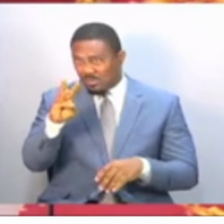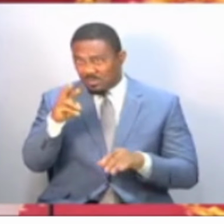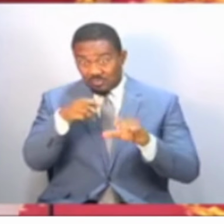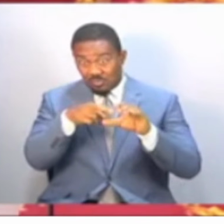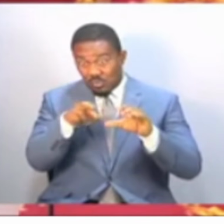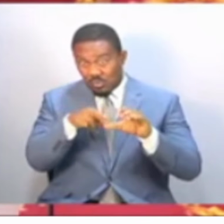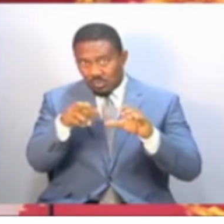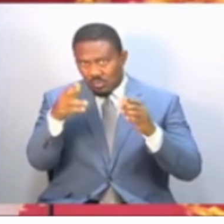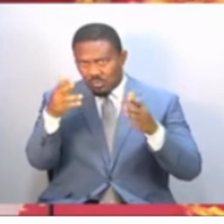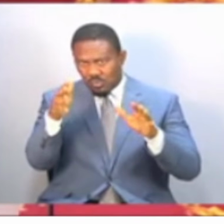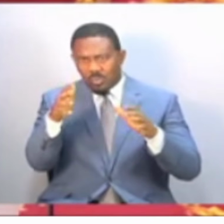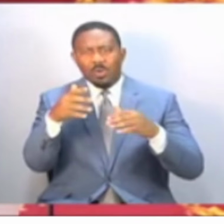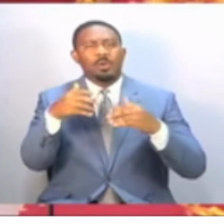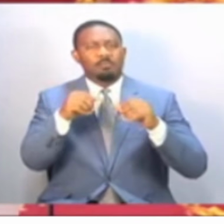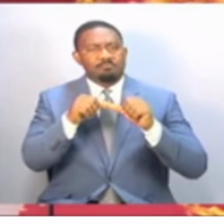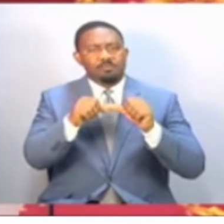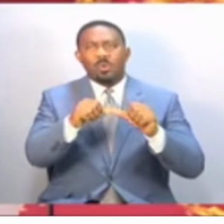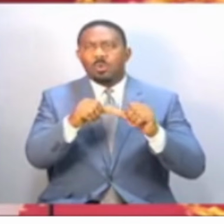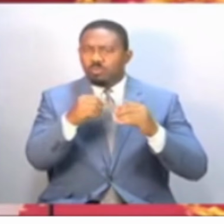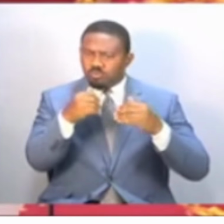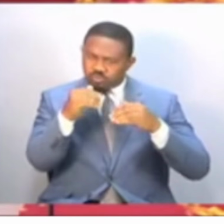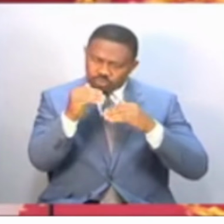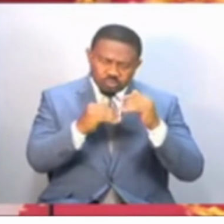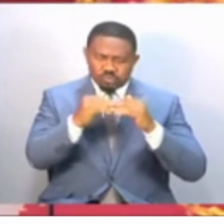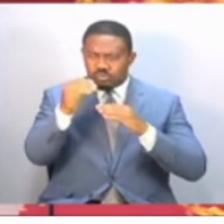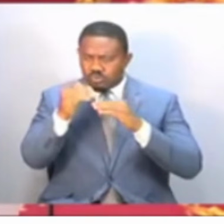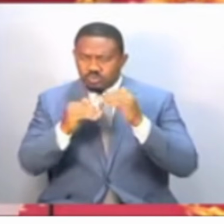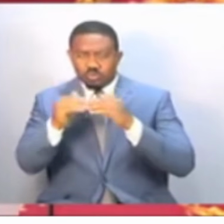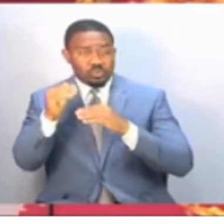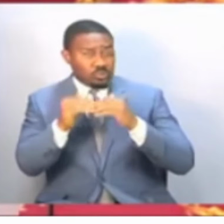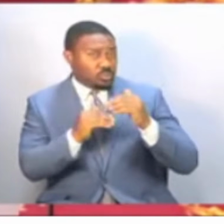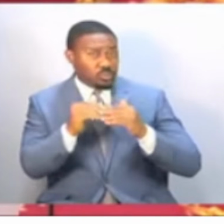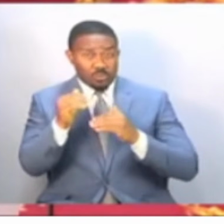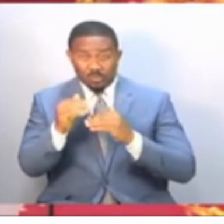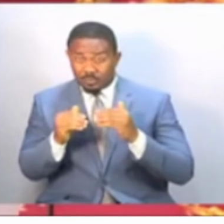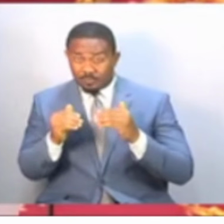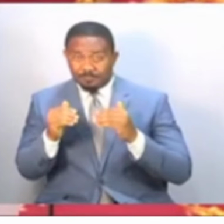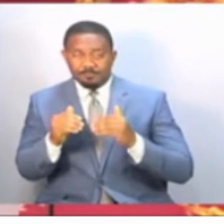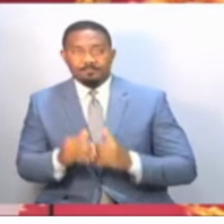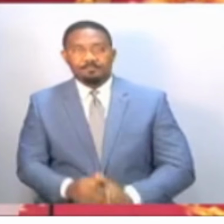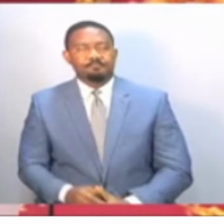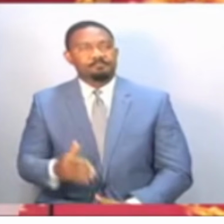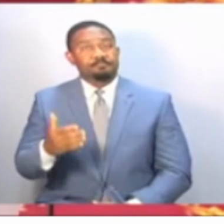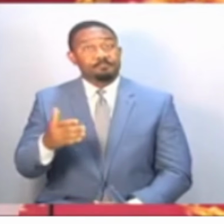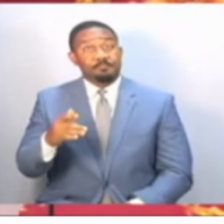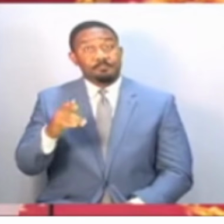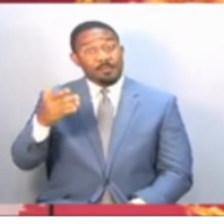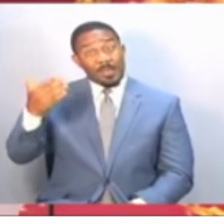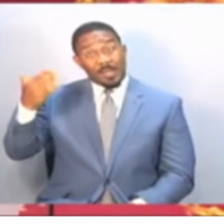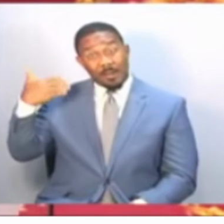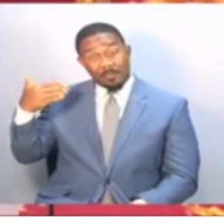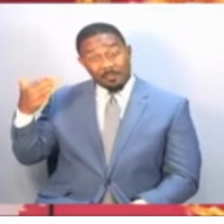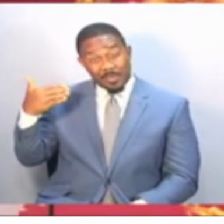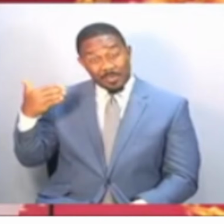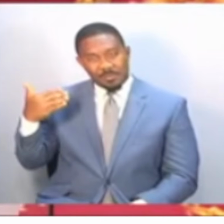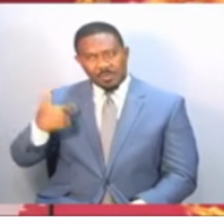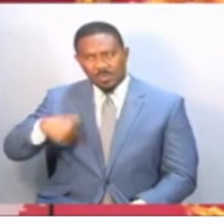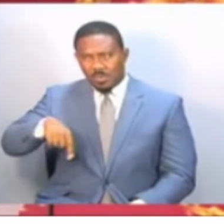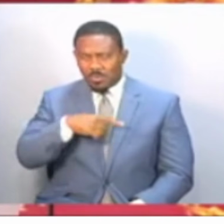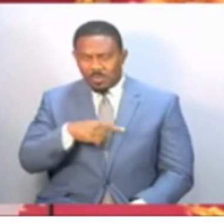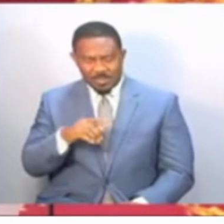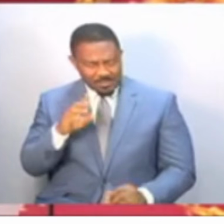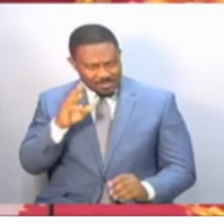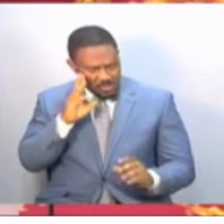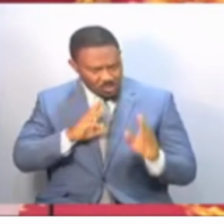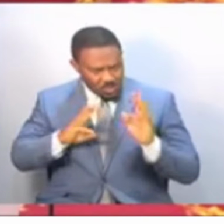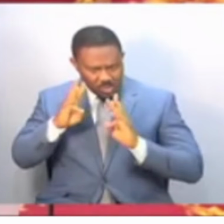are under extensive transformation. Mr. Speaker, in times past, we have all been concerned by the